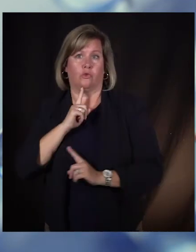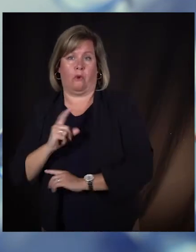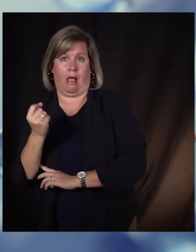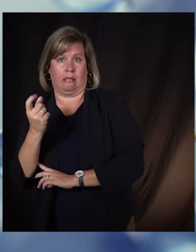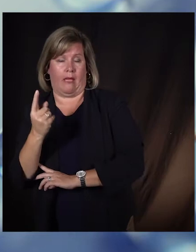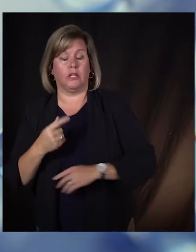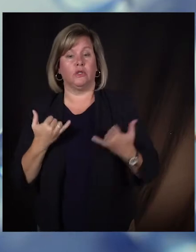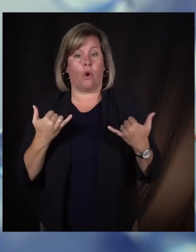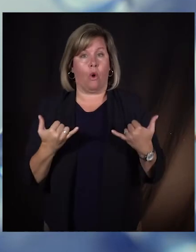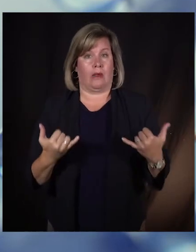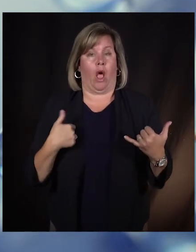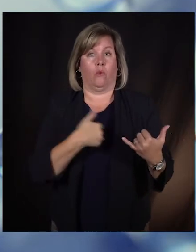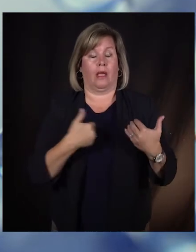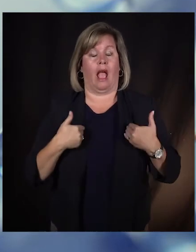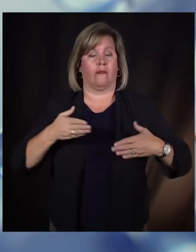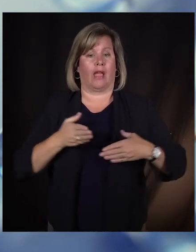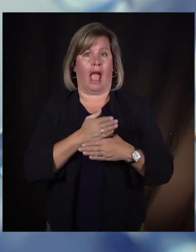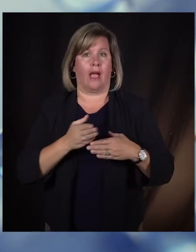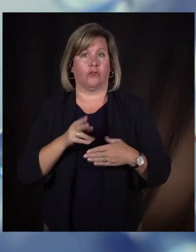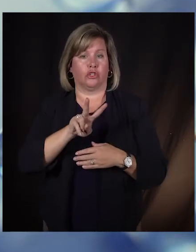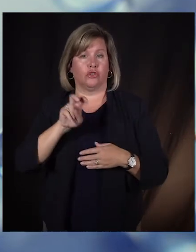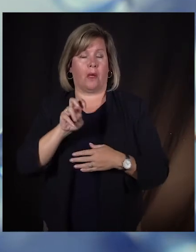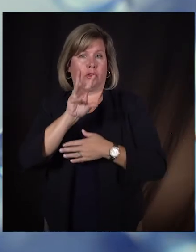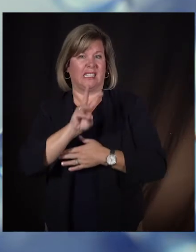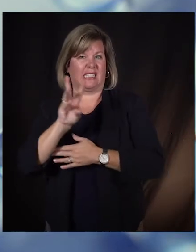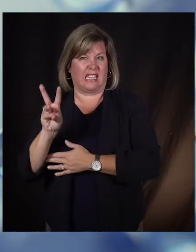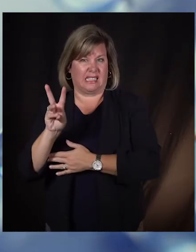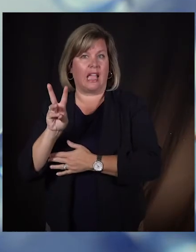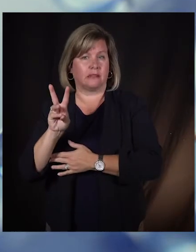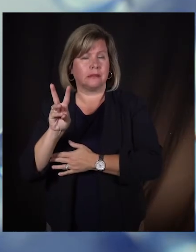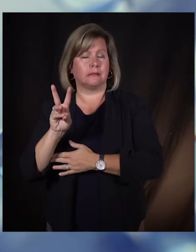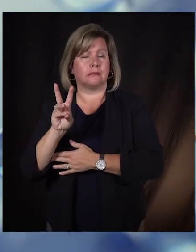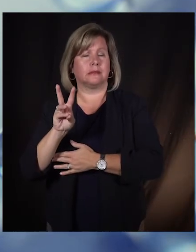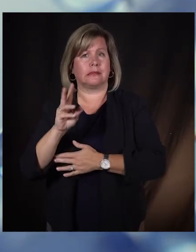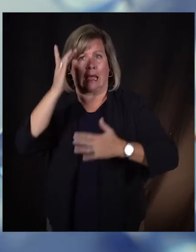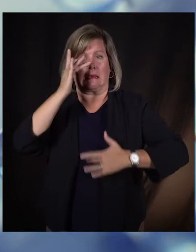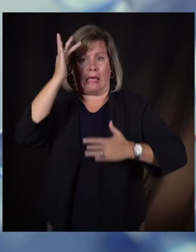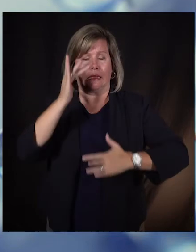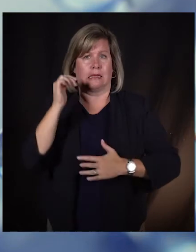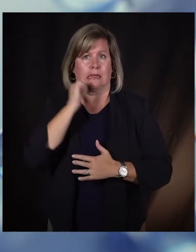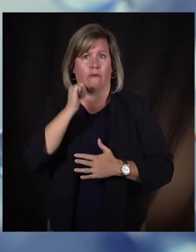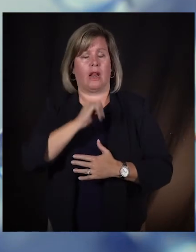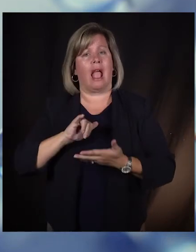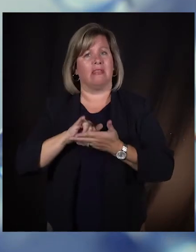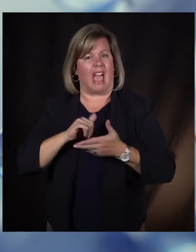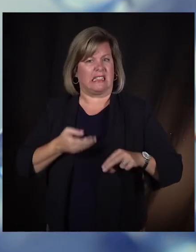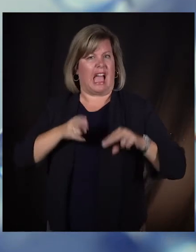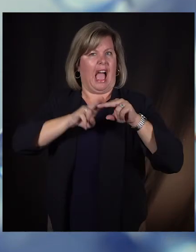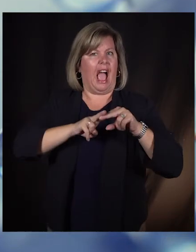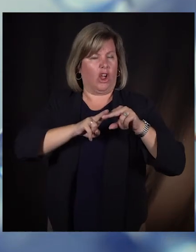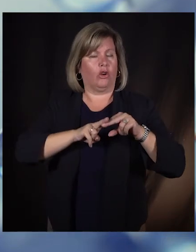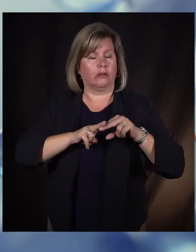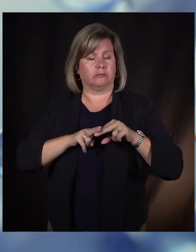of 266 new diagnosed cases per day. That's a little bit higher than the last update. We continue to